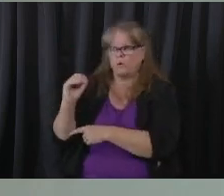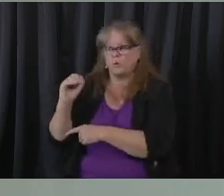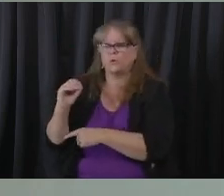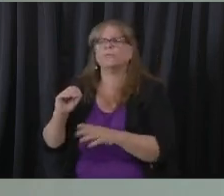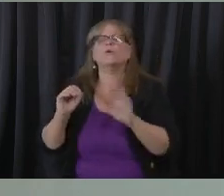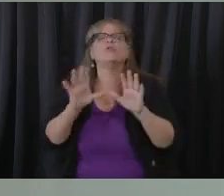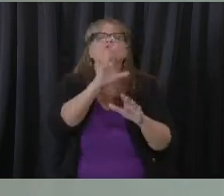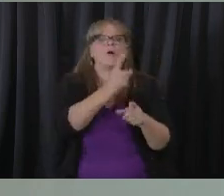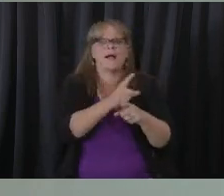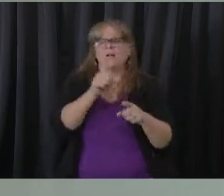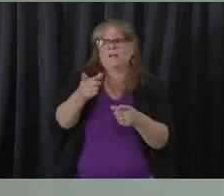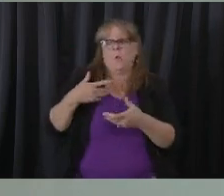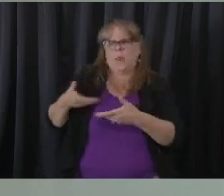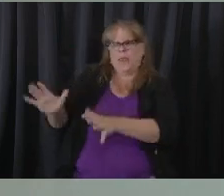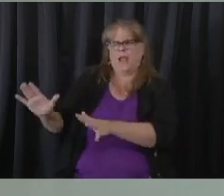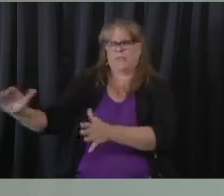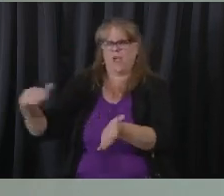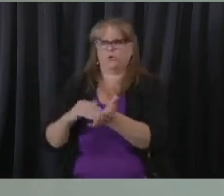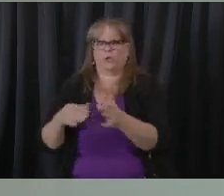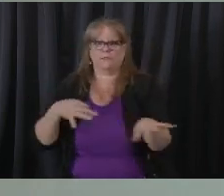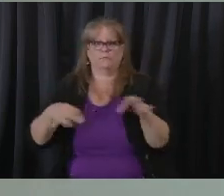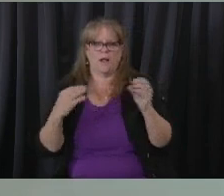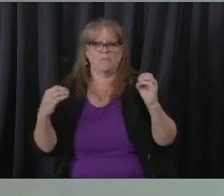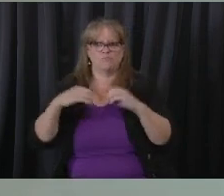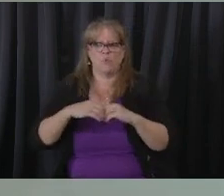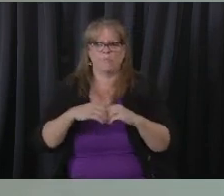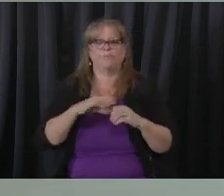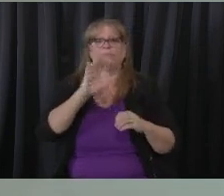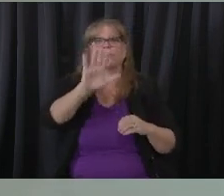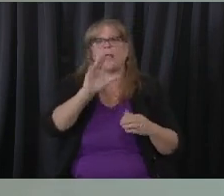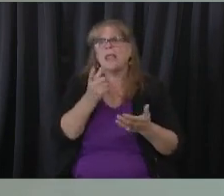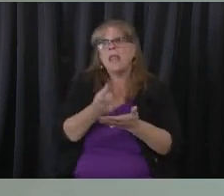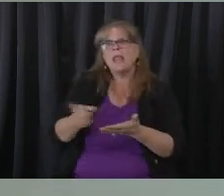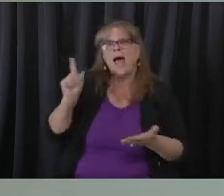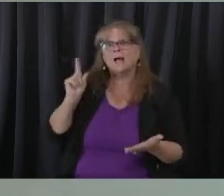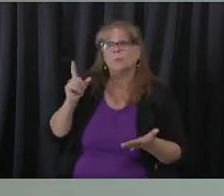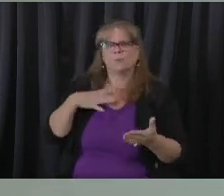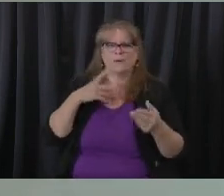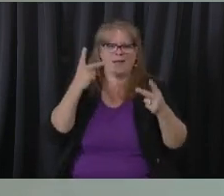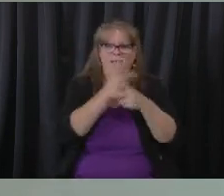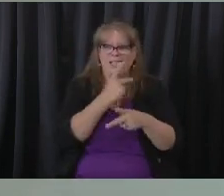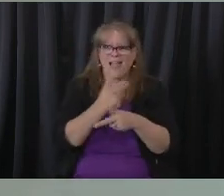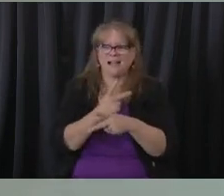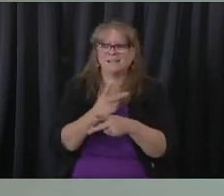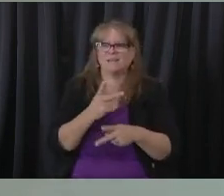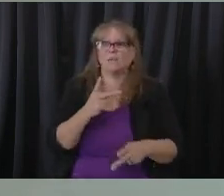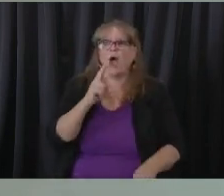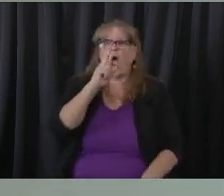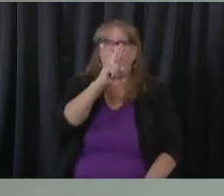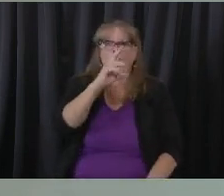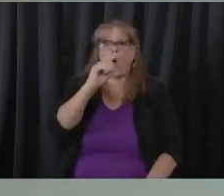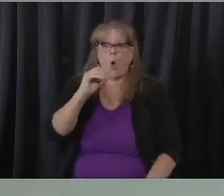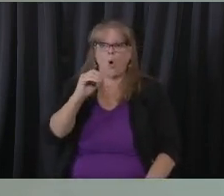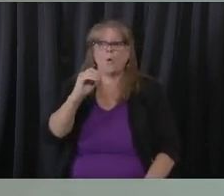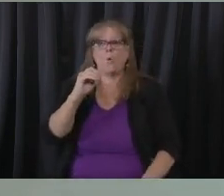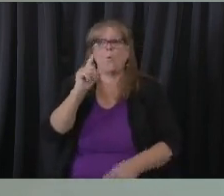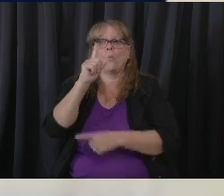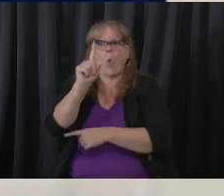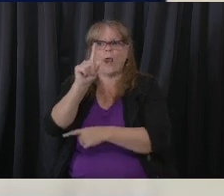we estimate the effective reproductive number is about 1.25 right now. And the important thing to note about that is not sustainable. You can